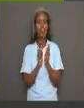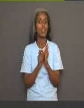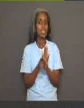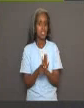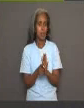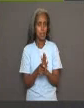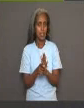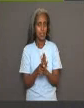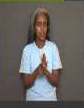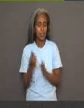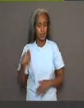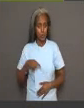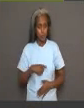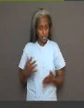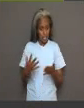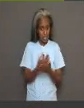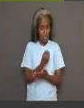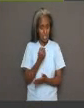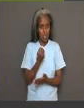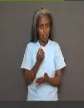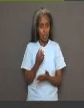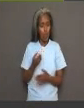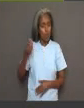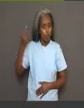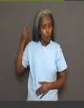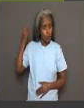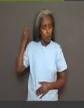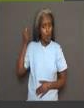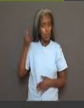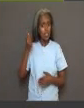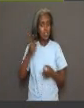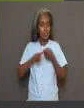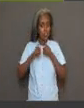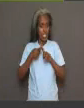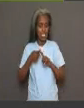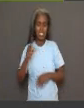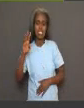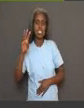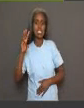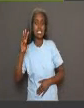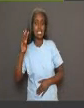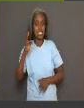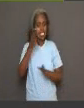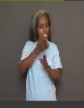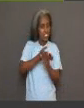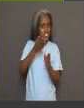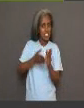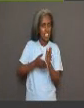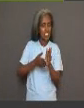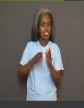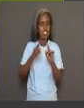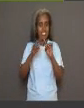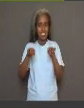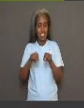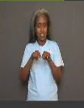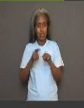example, we will take our old friend, the six-sided die. When we